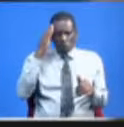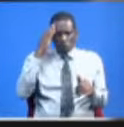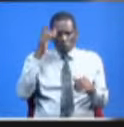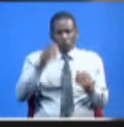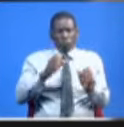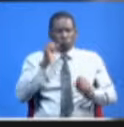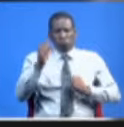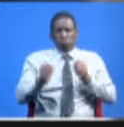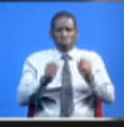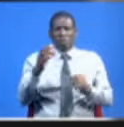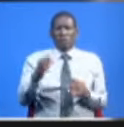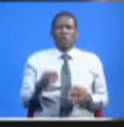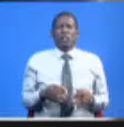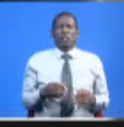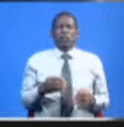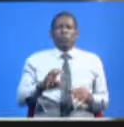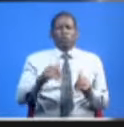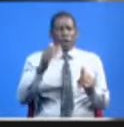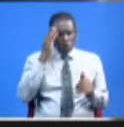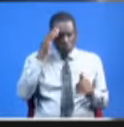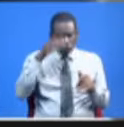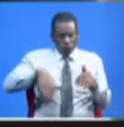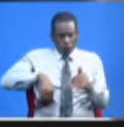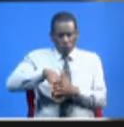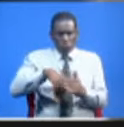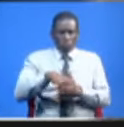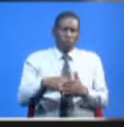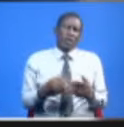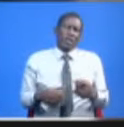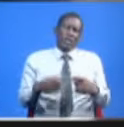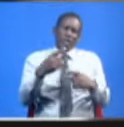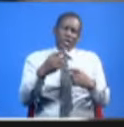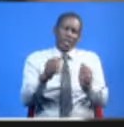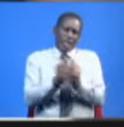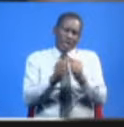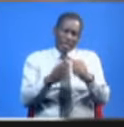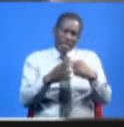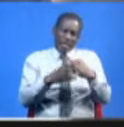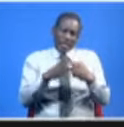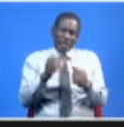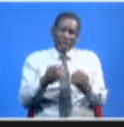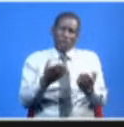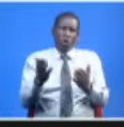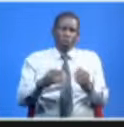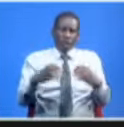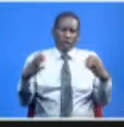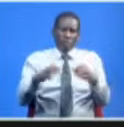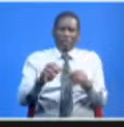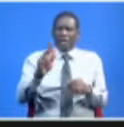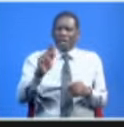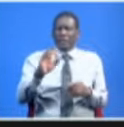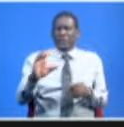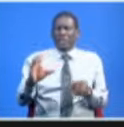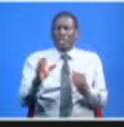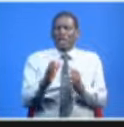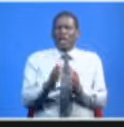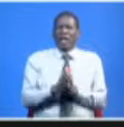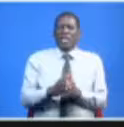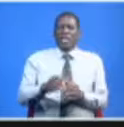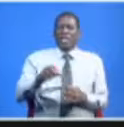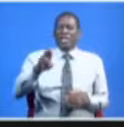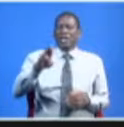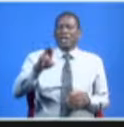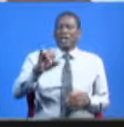riadha ilikuwa linajulikana pia kwa soka miaka 90, ambapo timu kama KCC, FC na River Tex zote